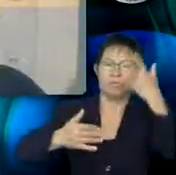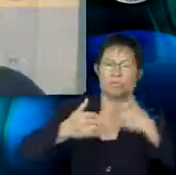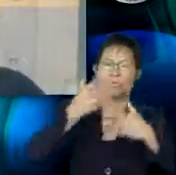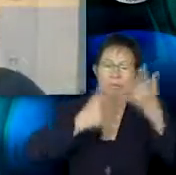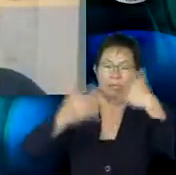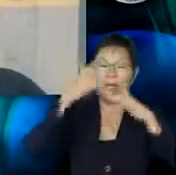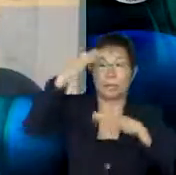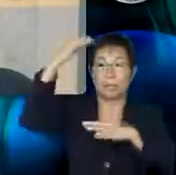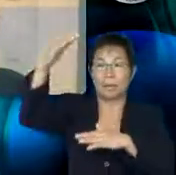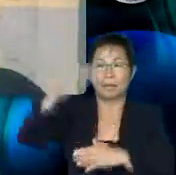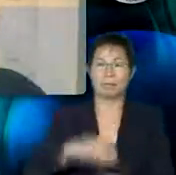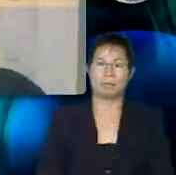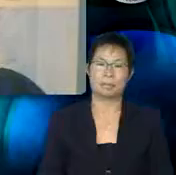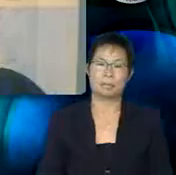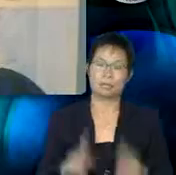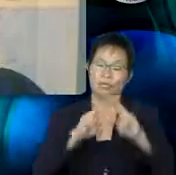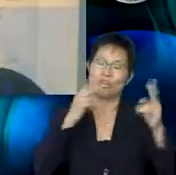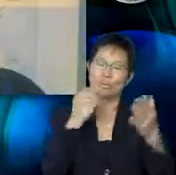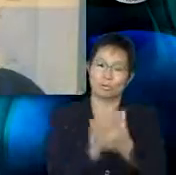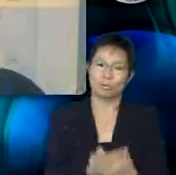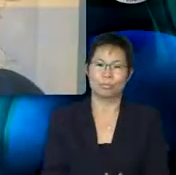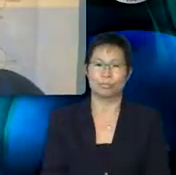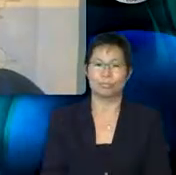Very good, fireman.